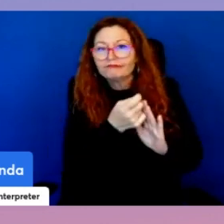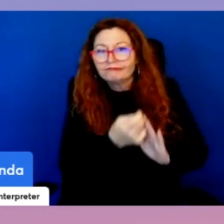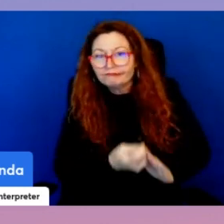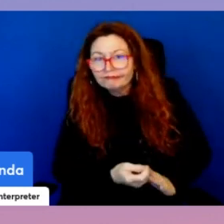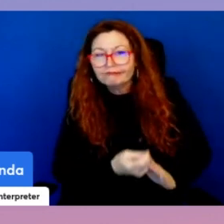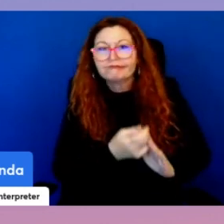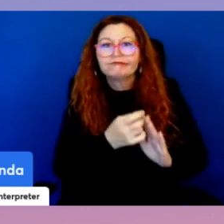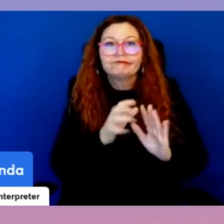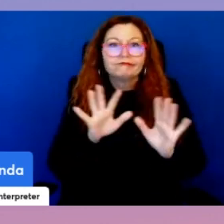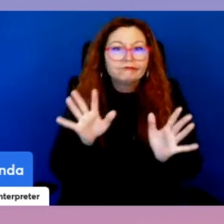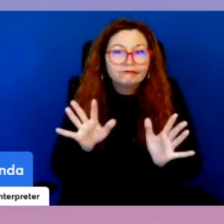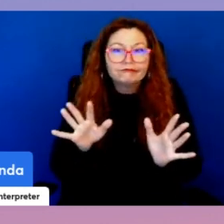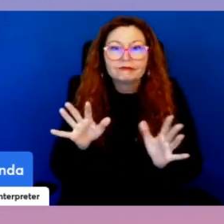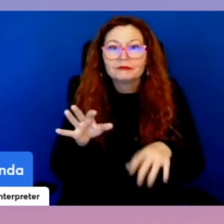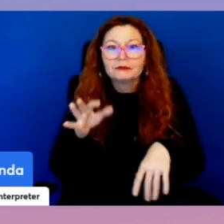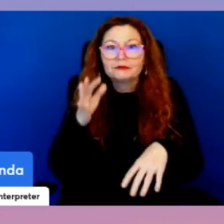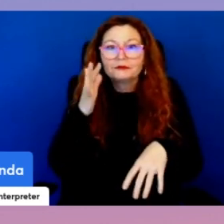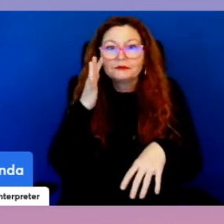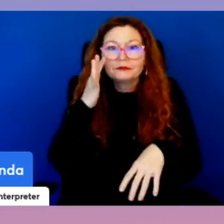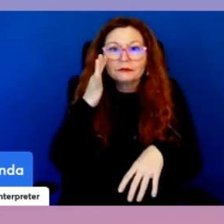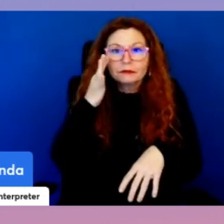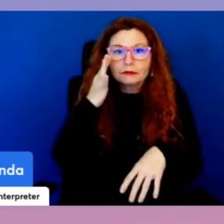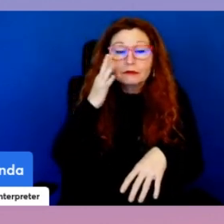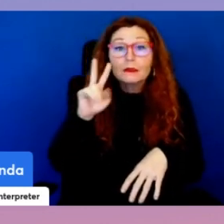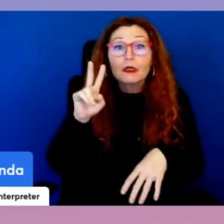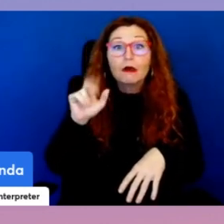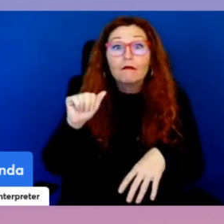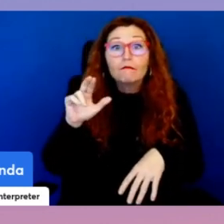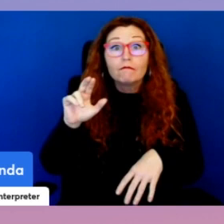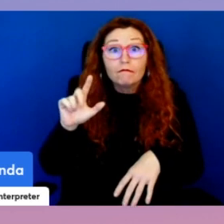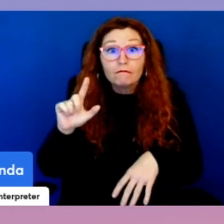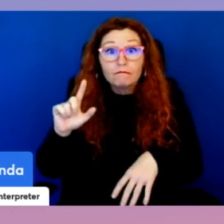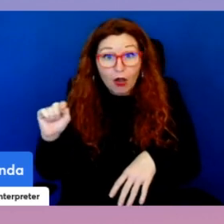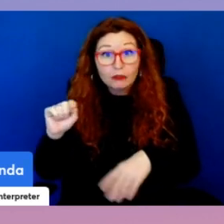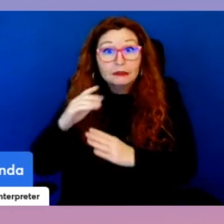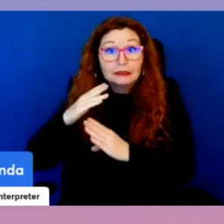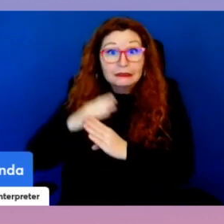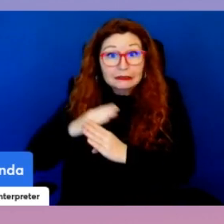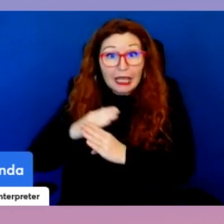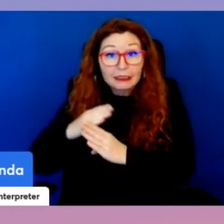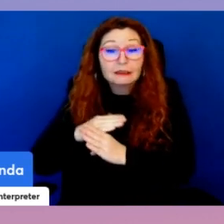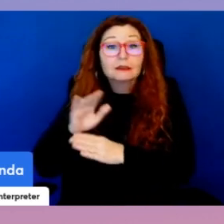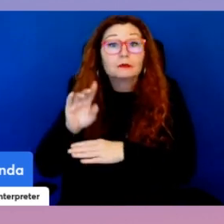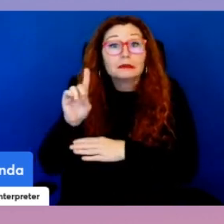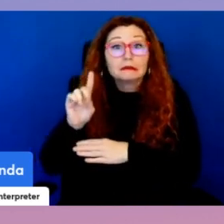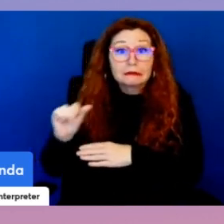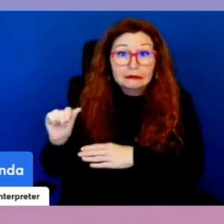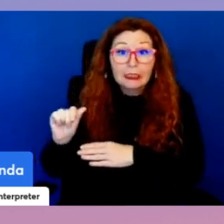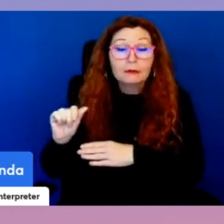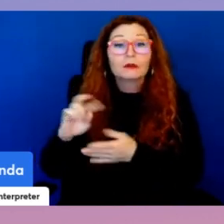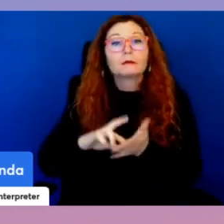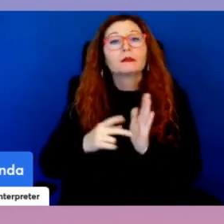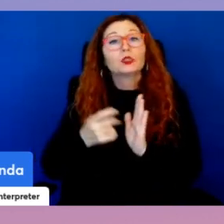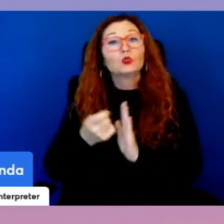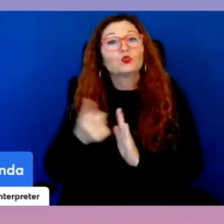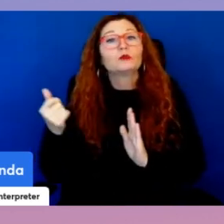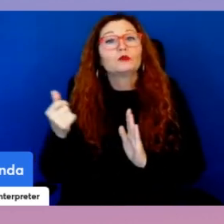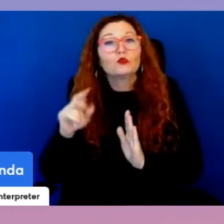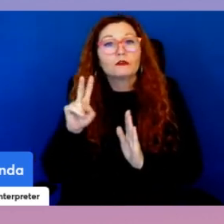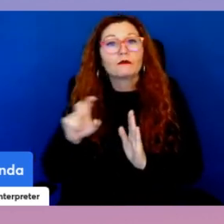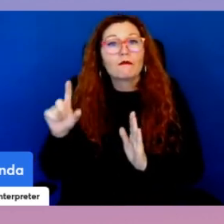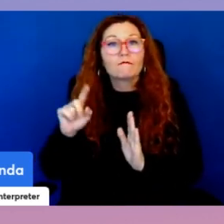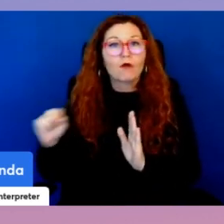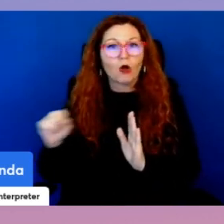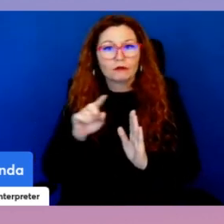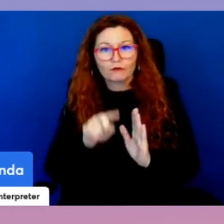example, and our Vault status here, this is going to be disabled, meaning that we're removing Vault from the equation. And this is